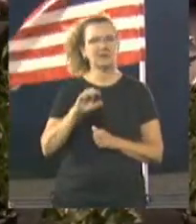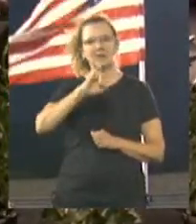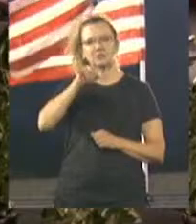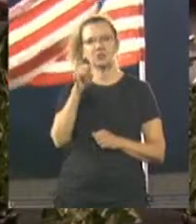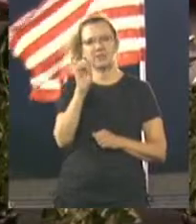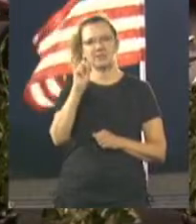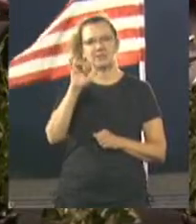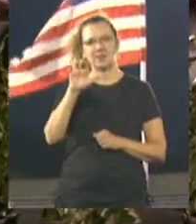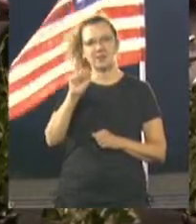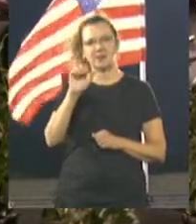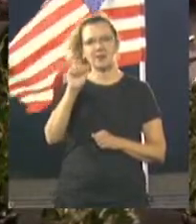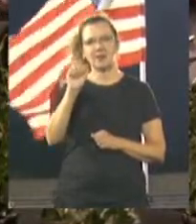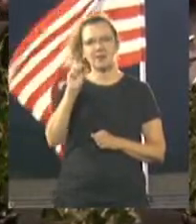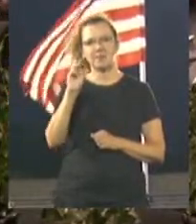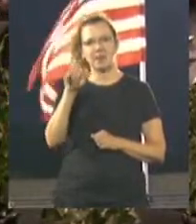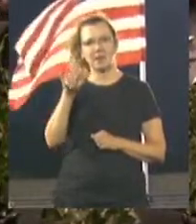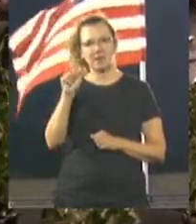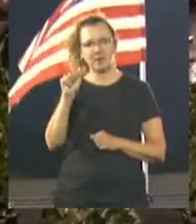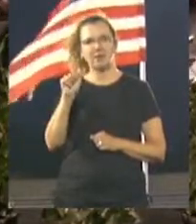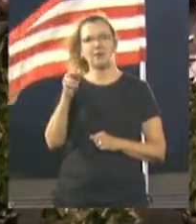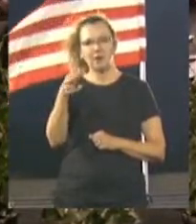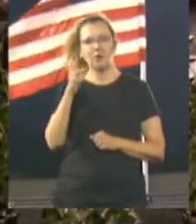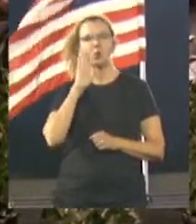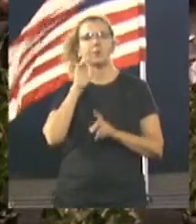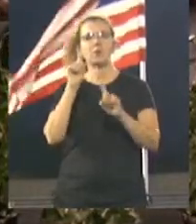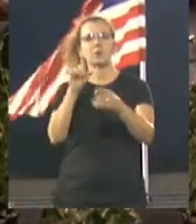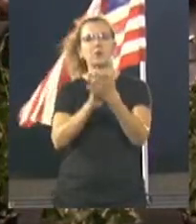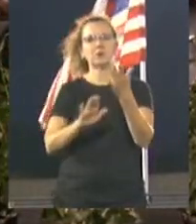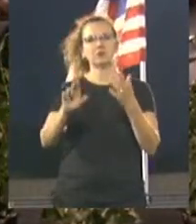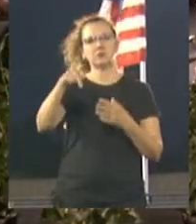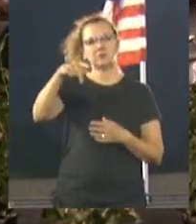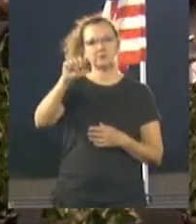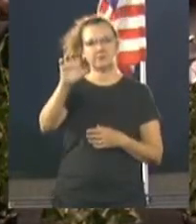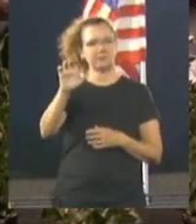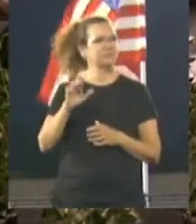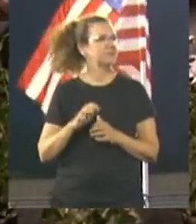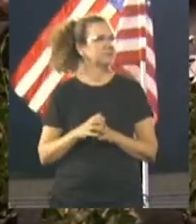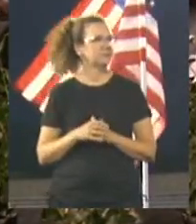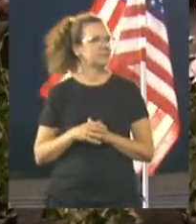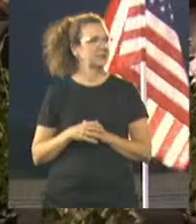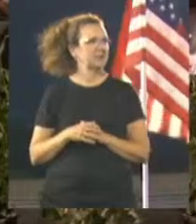Jessica Amaya will be attending Palo Alto College.